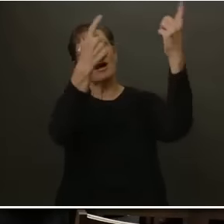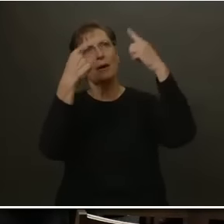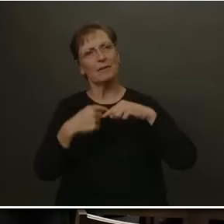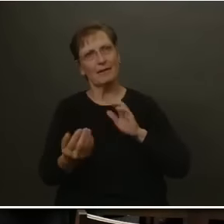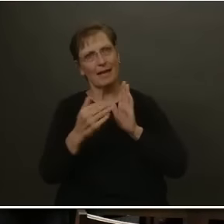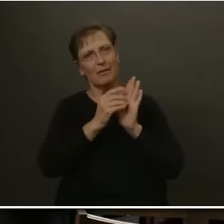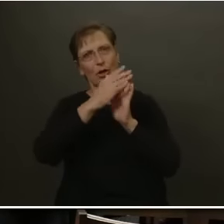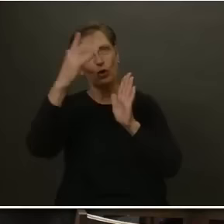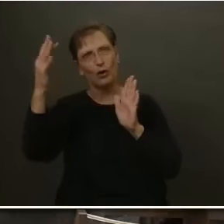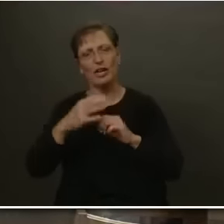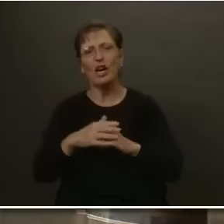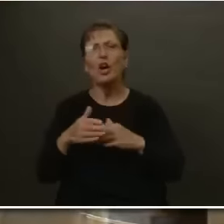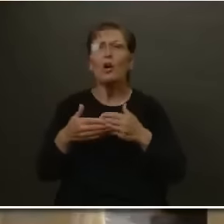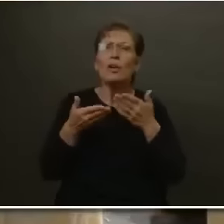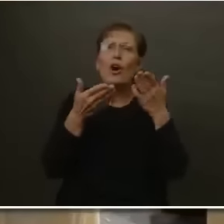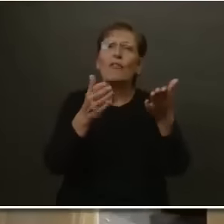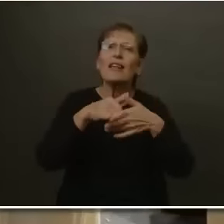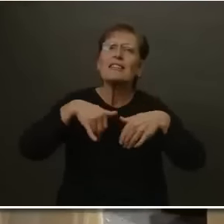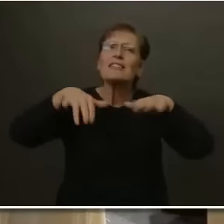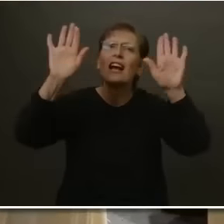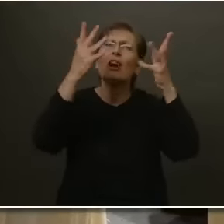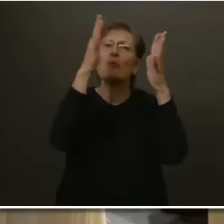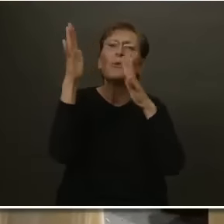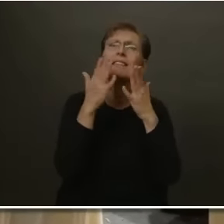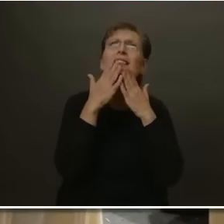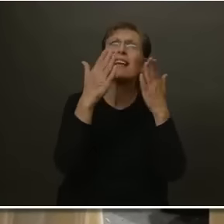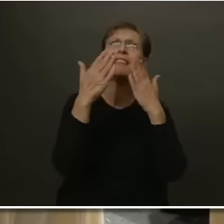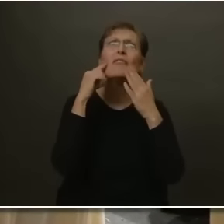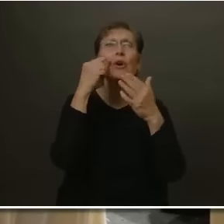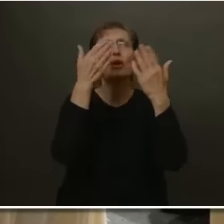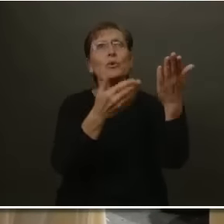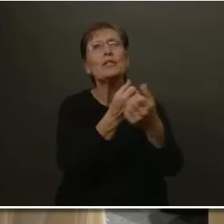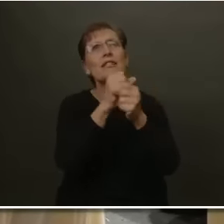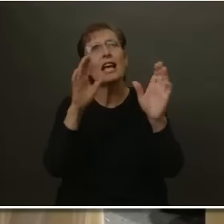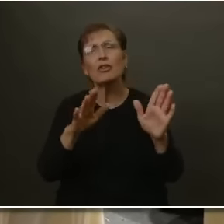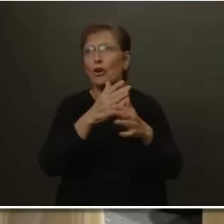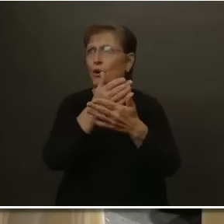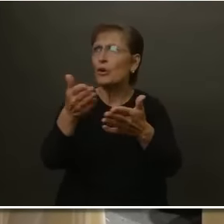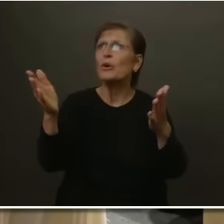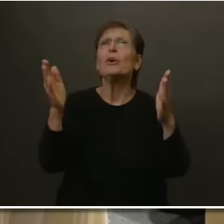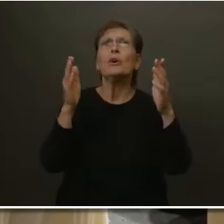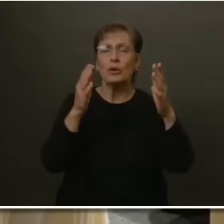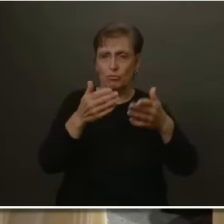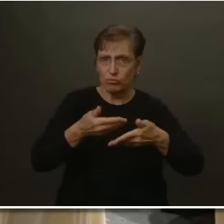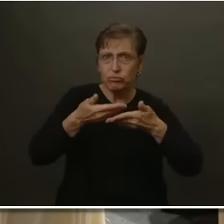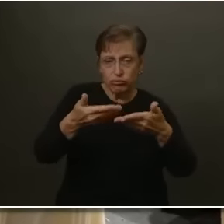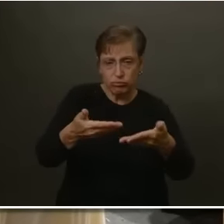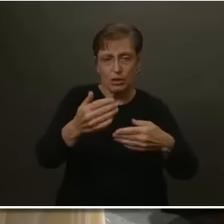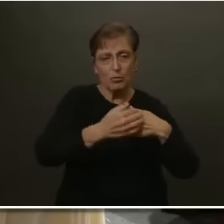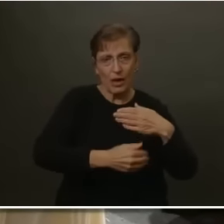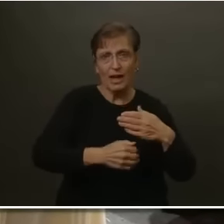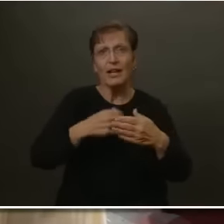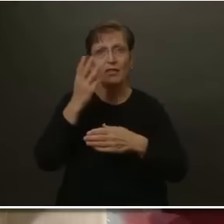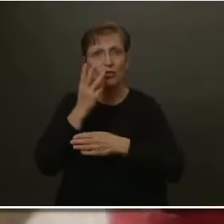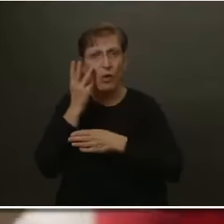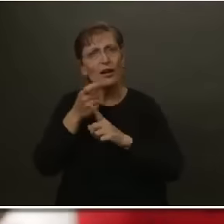We offer our sacrifice of praise and thanksgiving to you, O Savior of all, presenting to you from your creation this bread and this